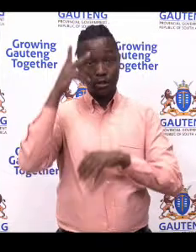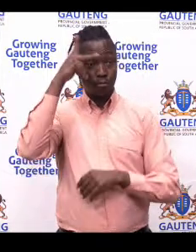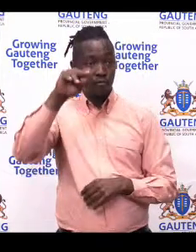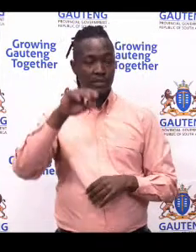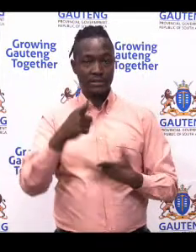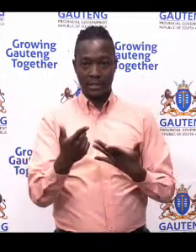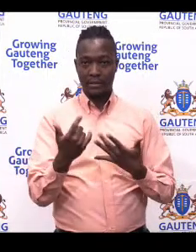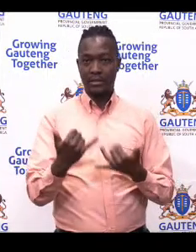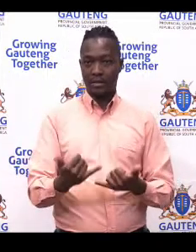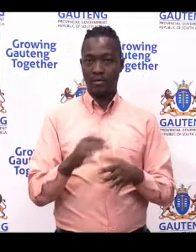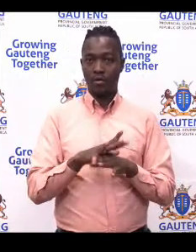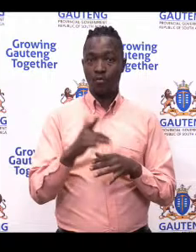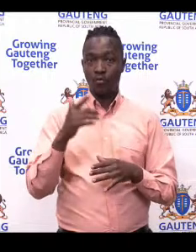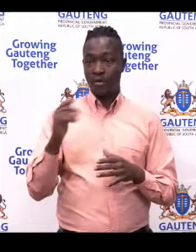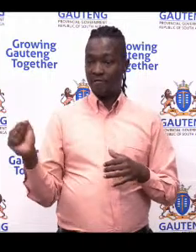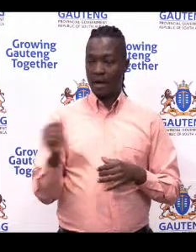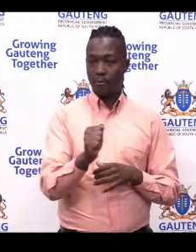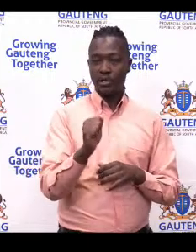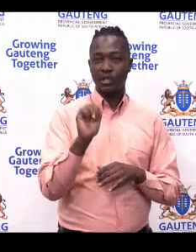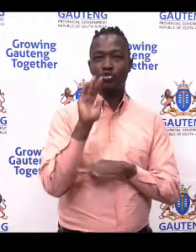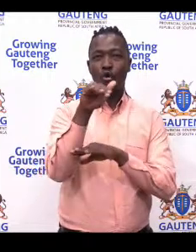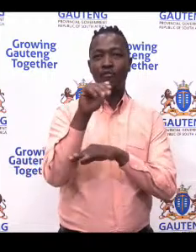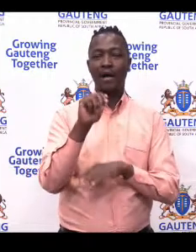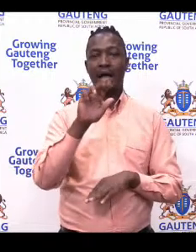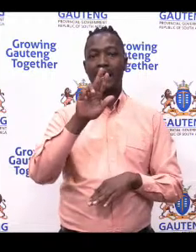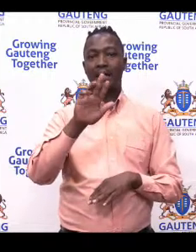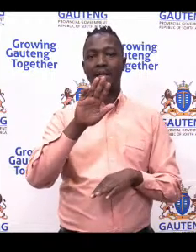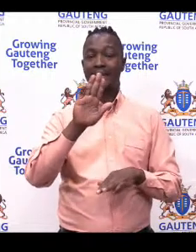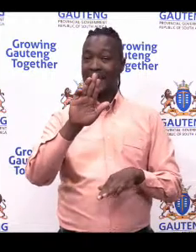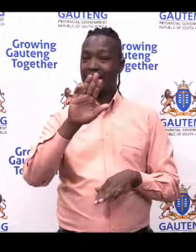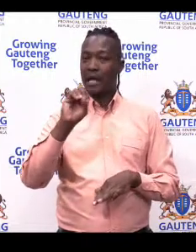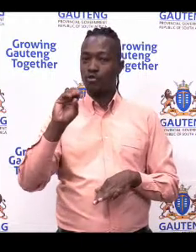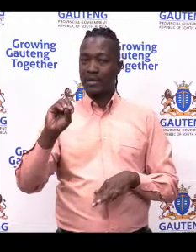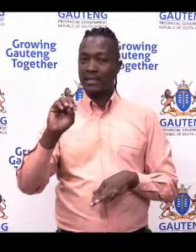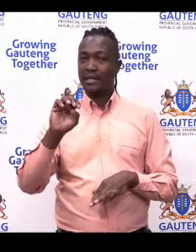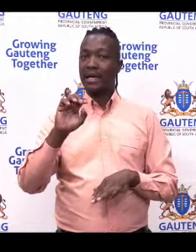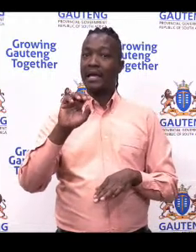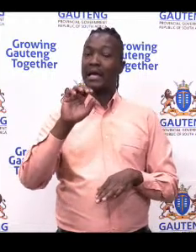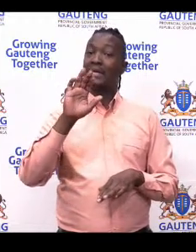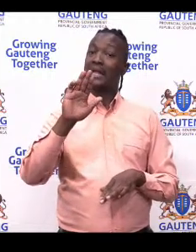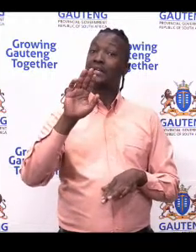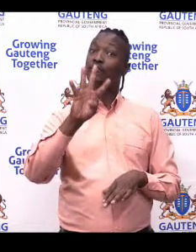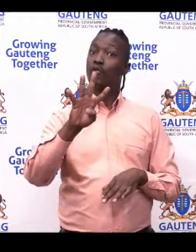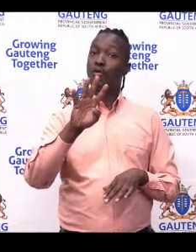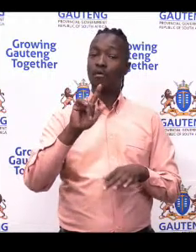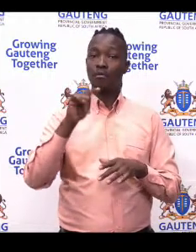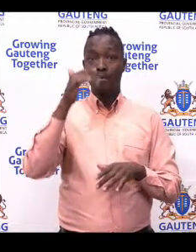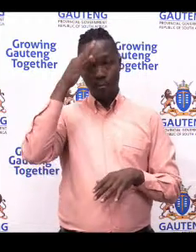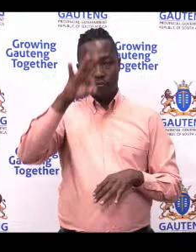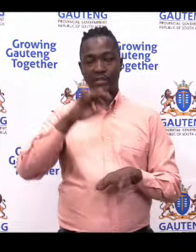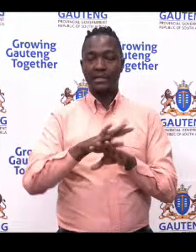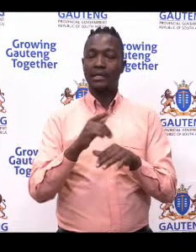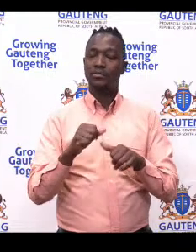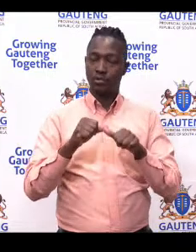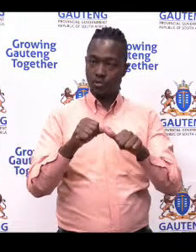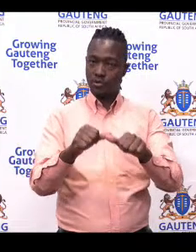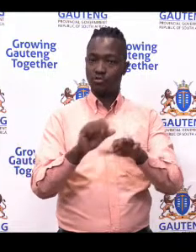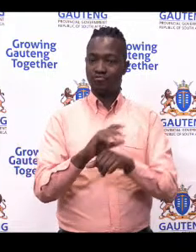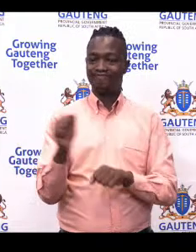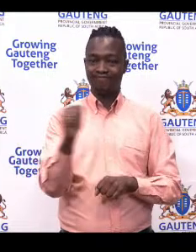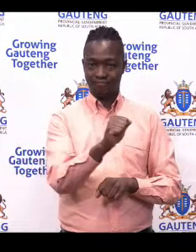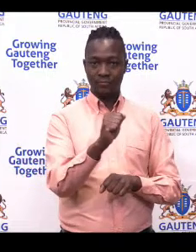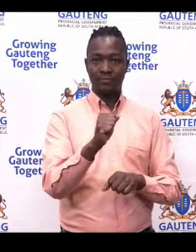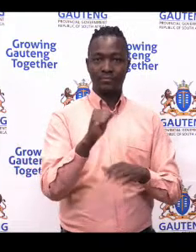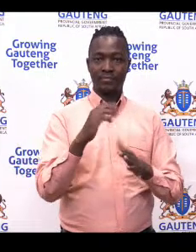already appointed to date over 994 health professionals, and we are still going to continue to employ